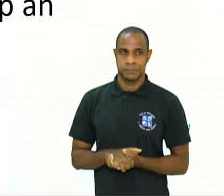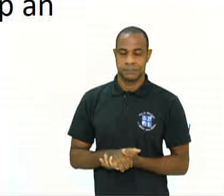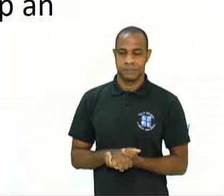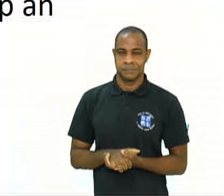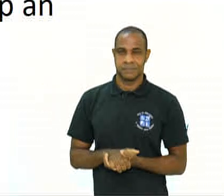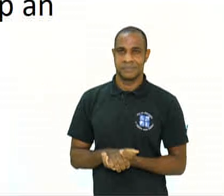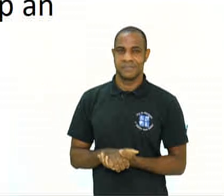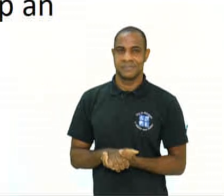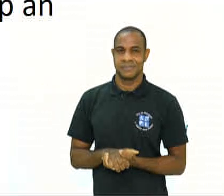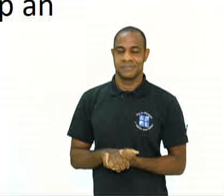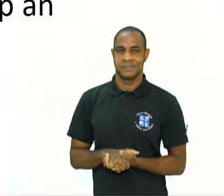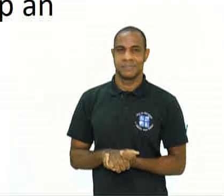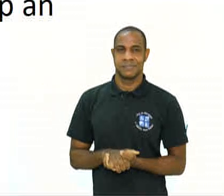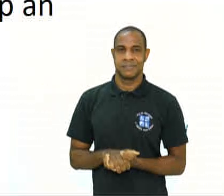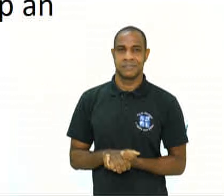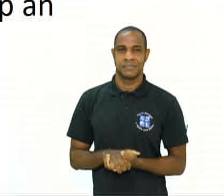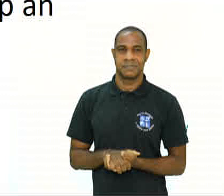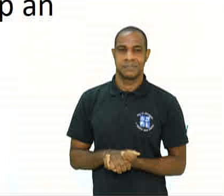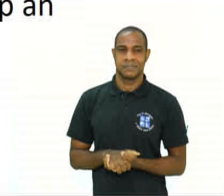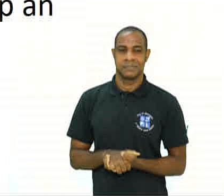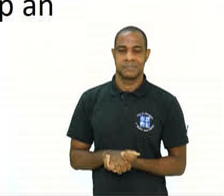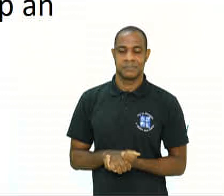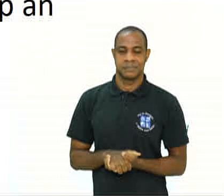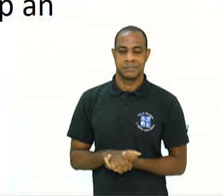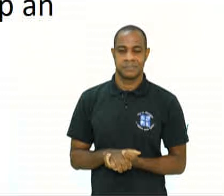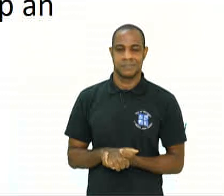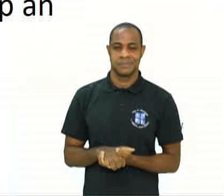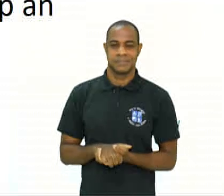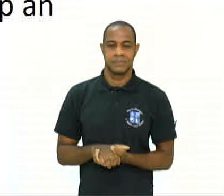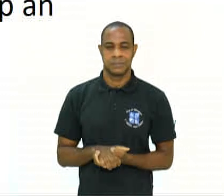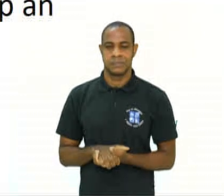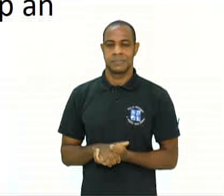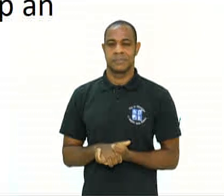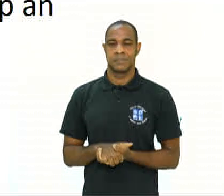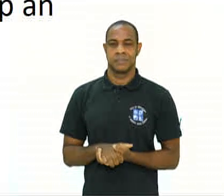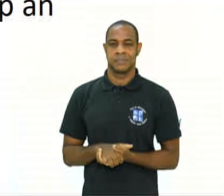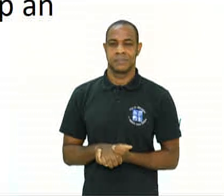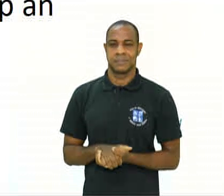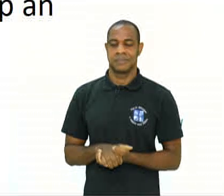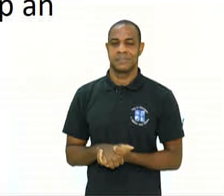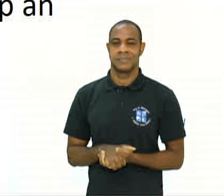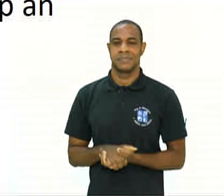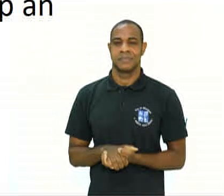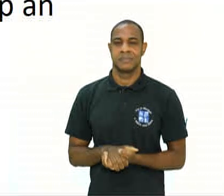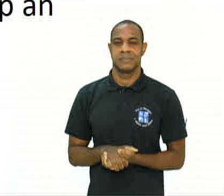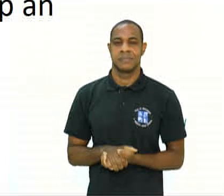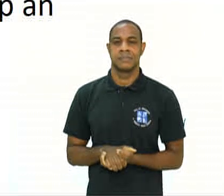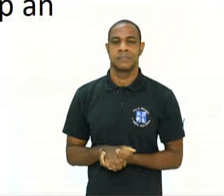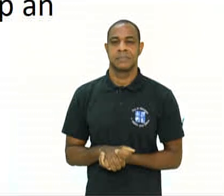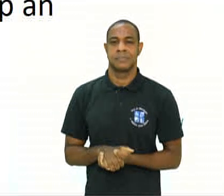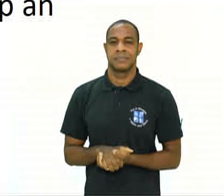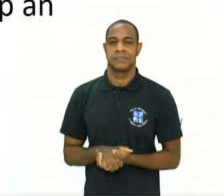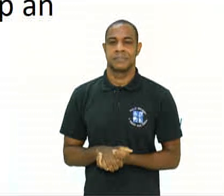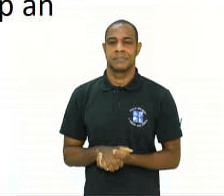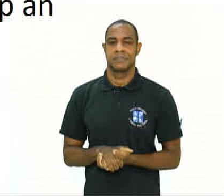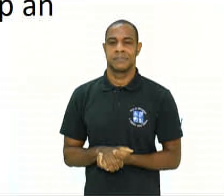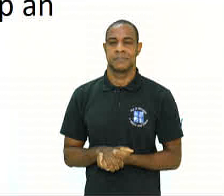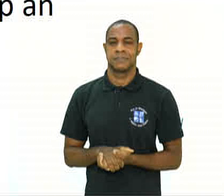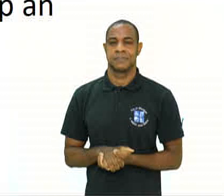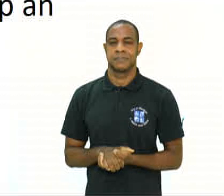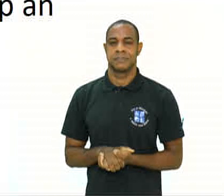from bad to worse. While I was waiting for the bus home, I realized I had lost my